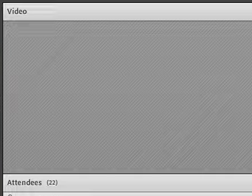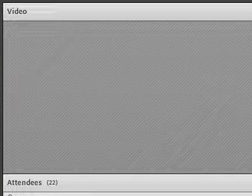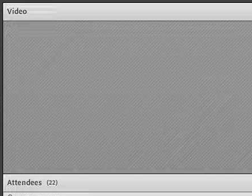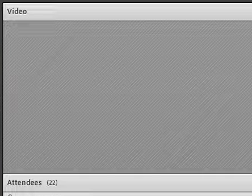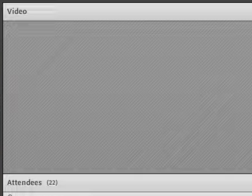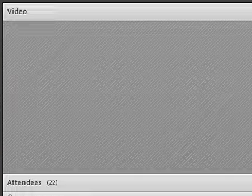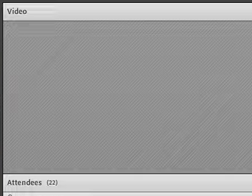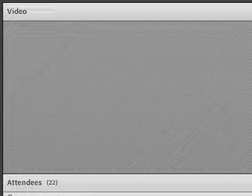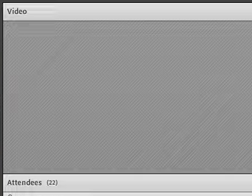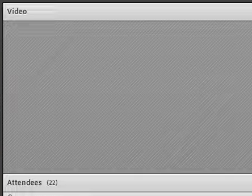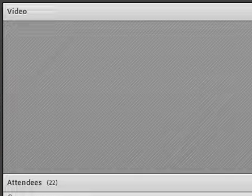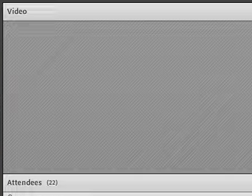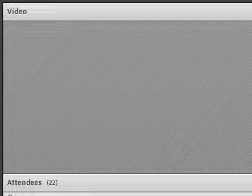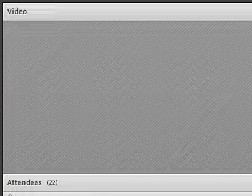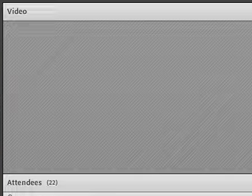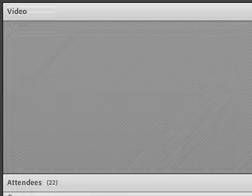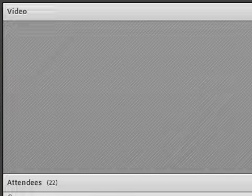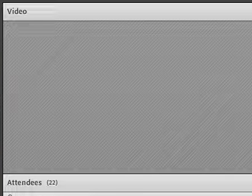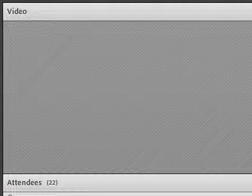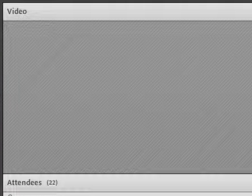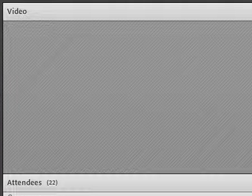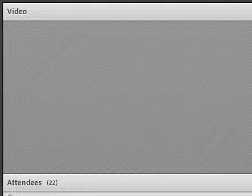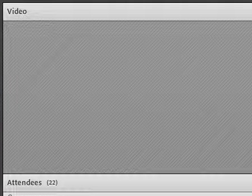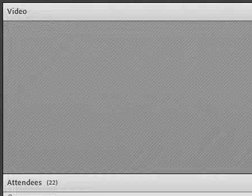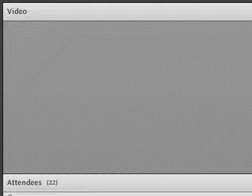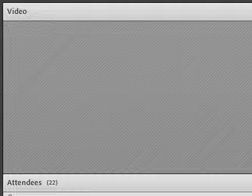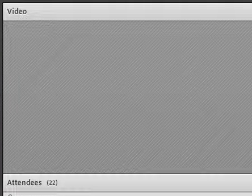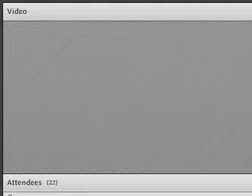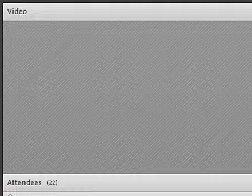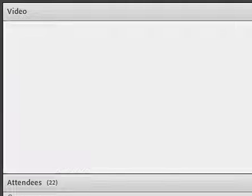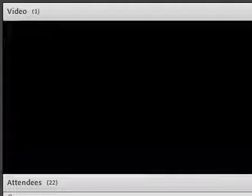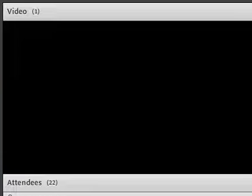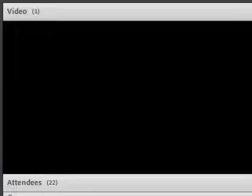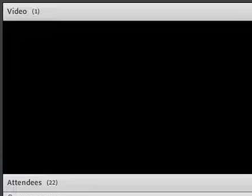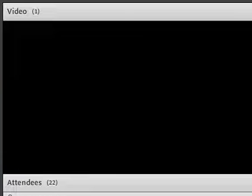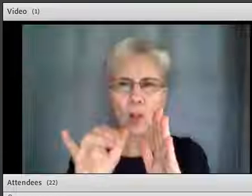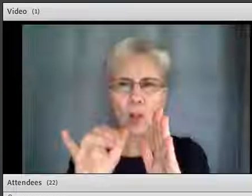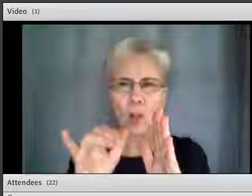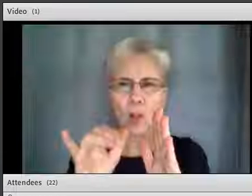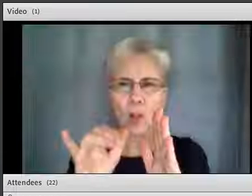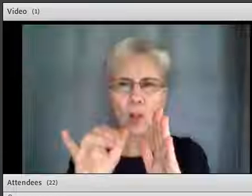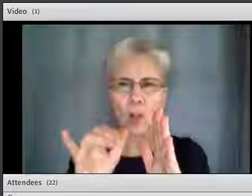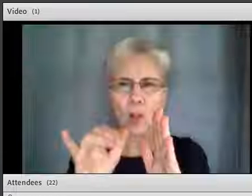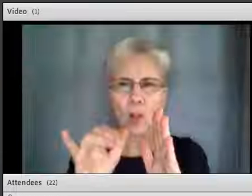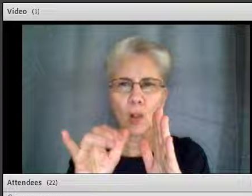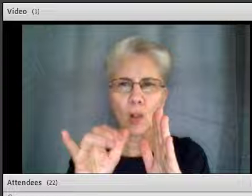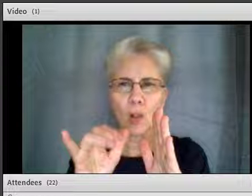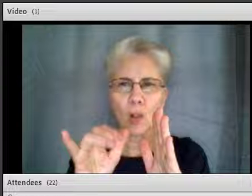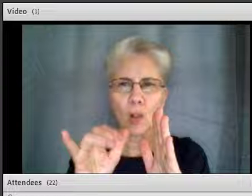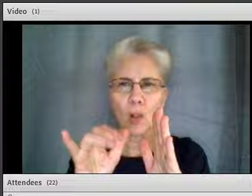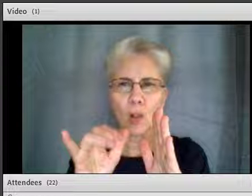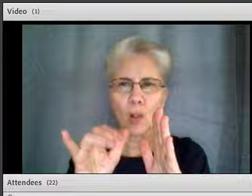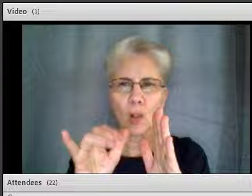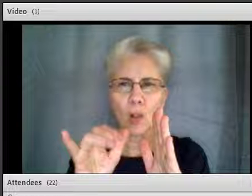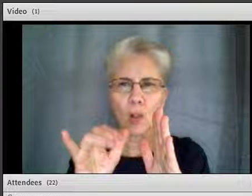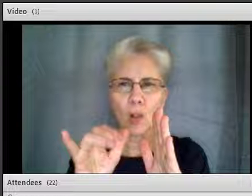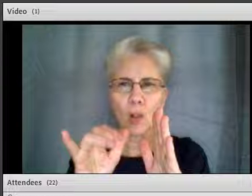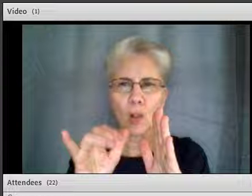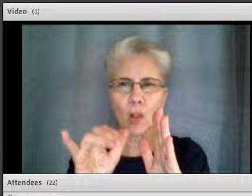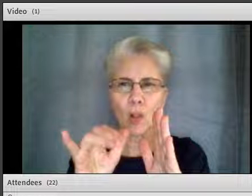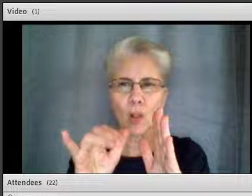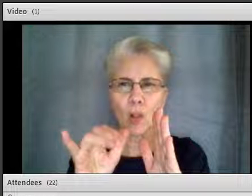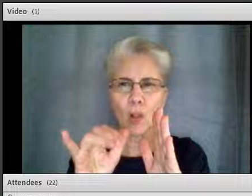really quickly. So you might even just look at smaller animations and stuff. Okay, Deb is coming back. Great news.